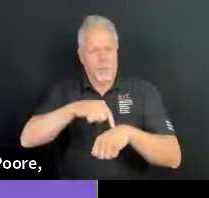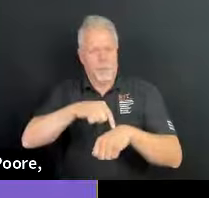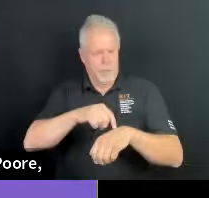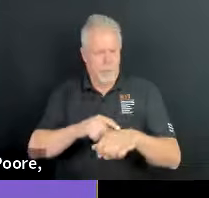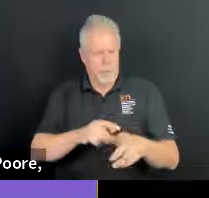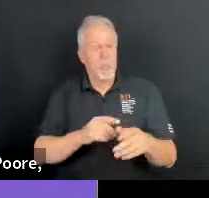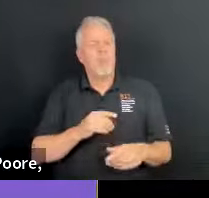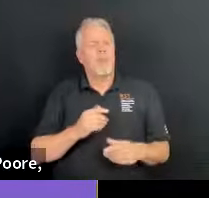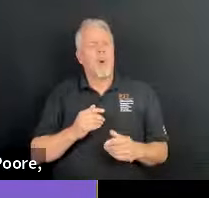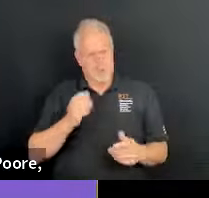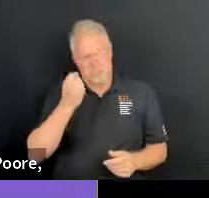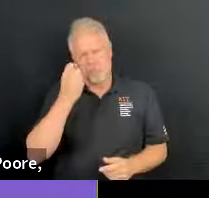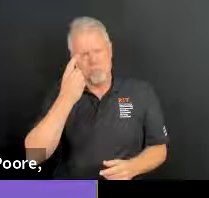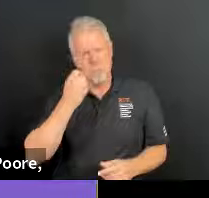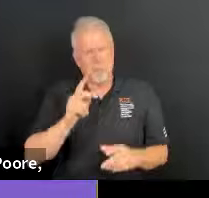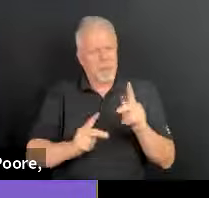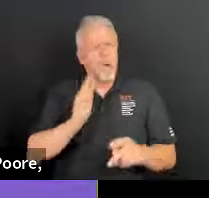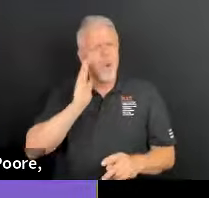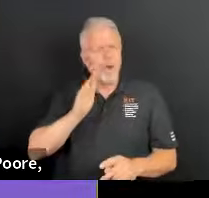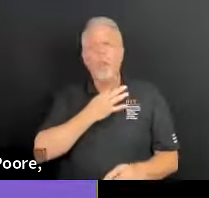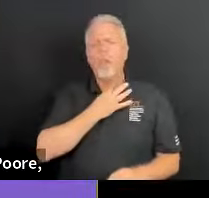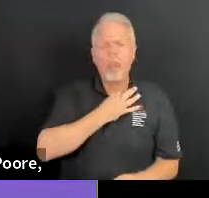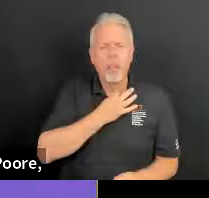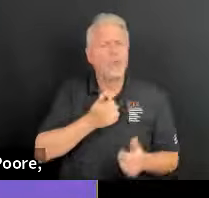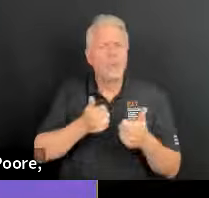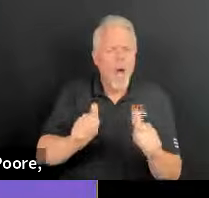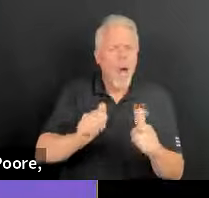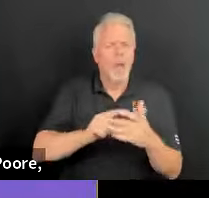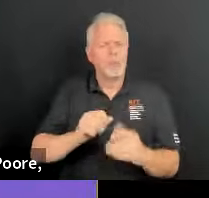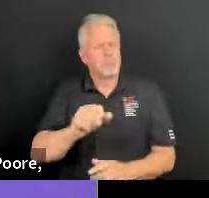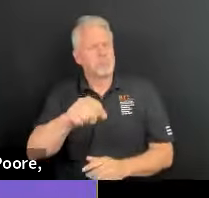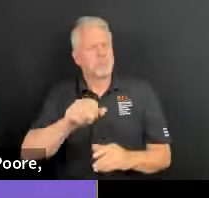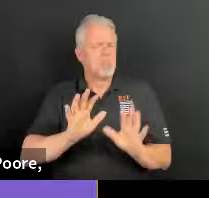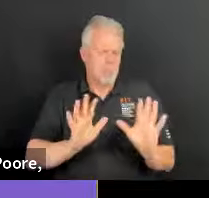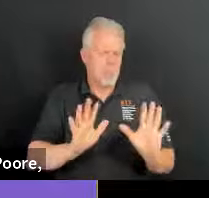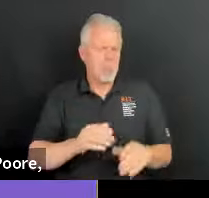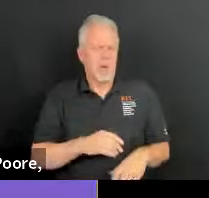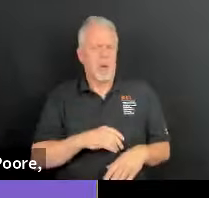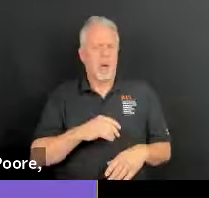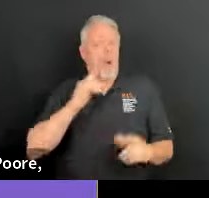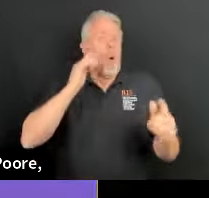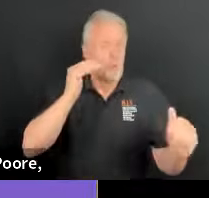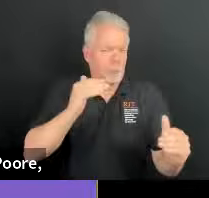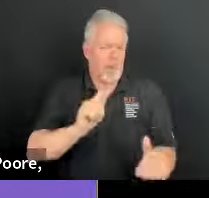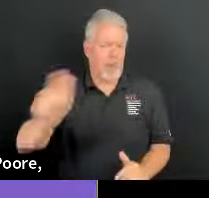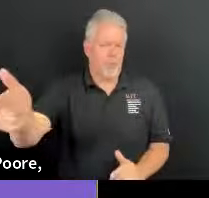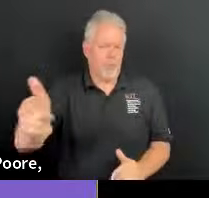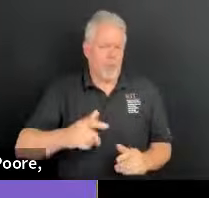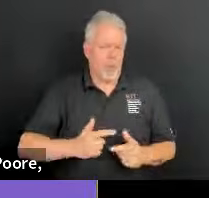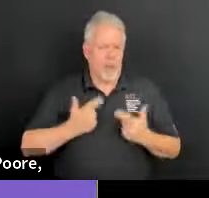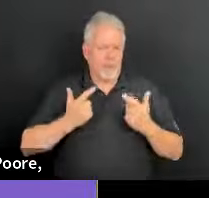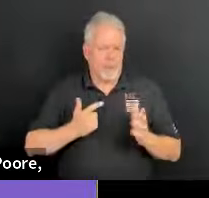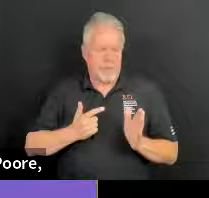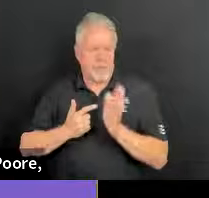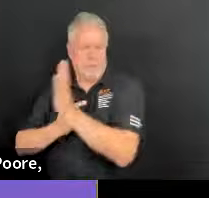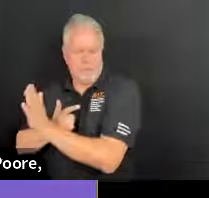encouraged to prevent that first time of drinking alcohol. Of course, people will be curious,